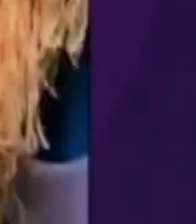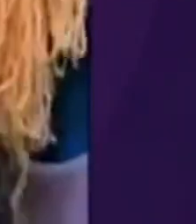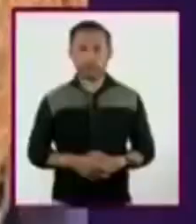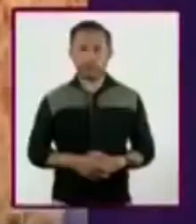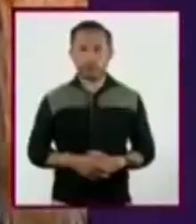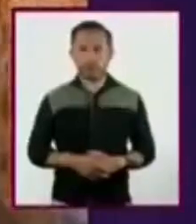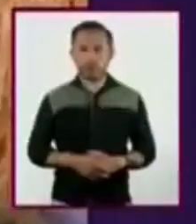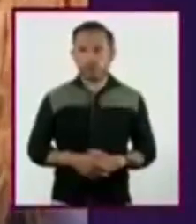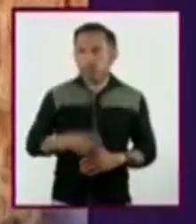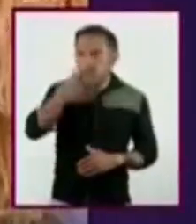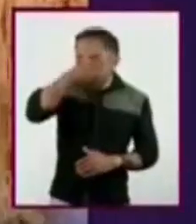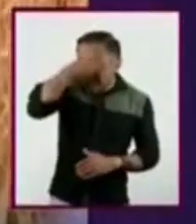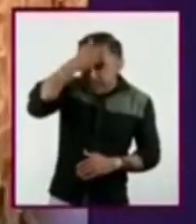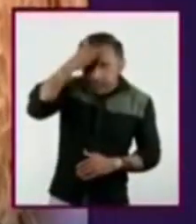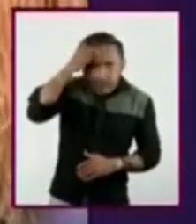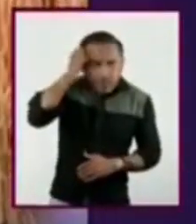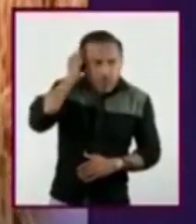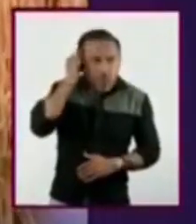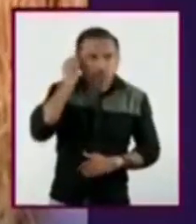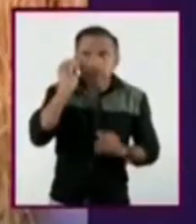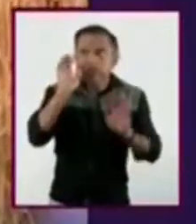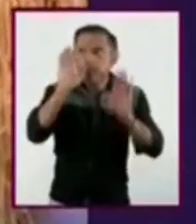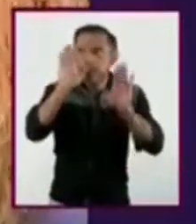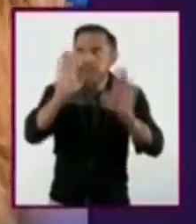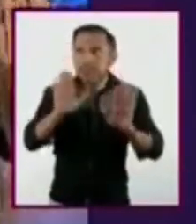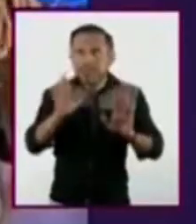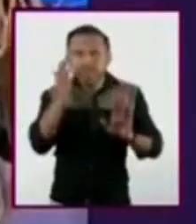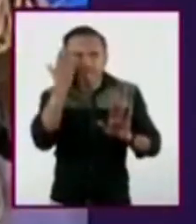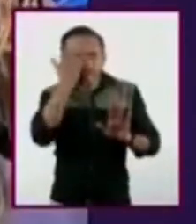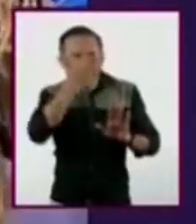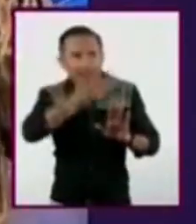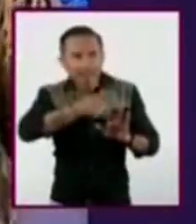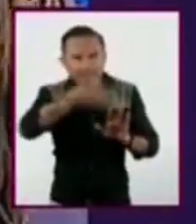This is a great disguise. I'll scare Leticia.